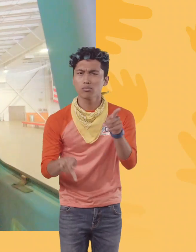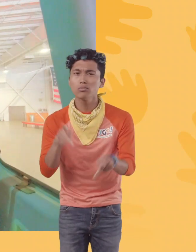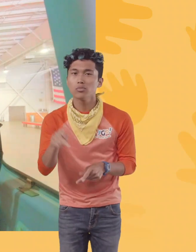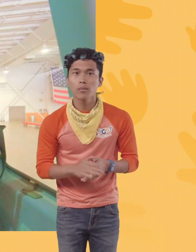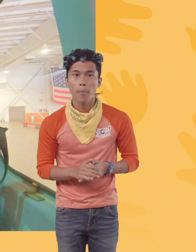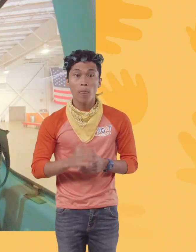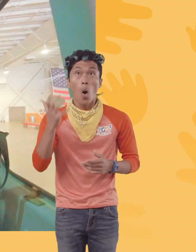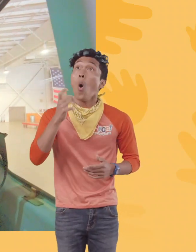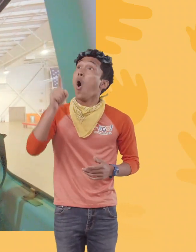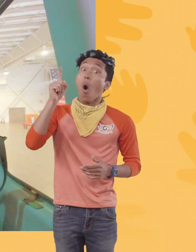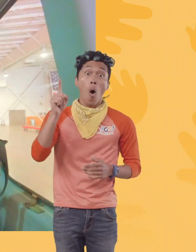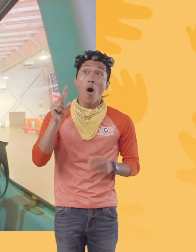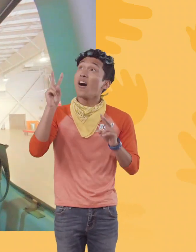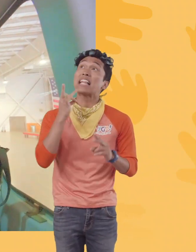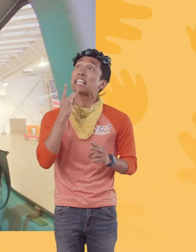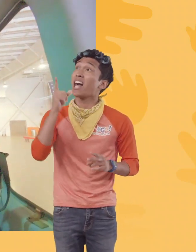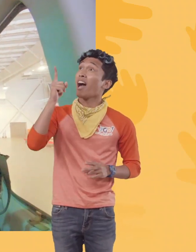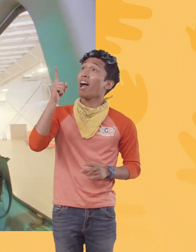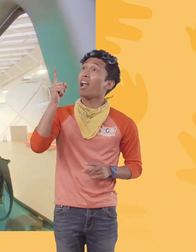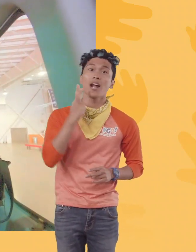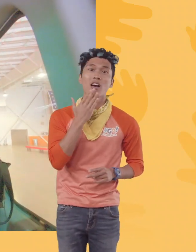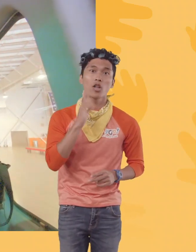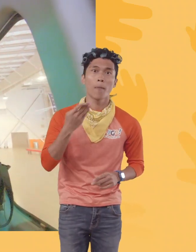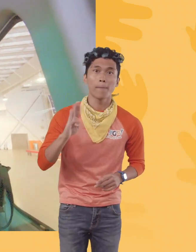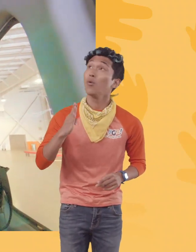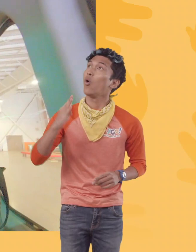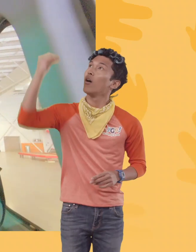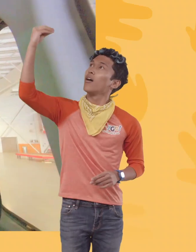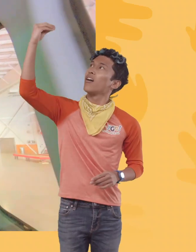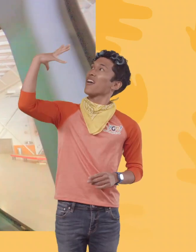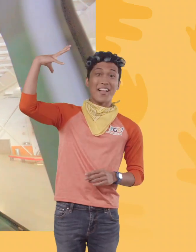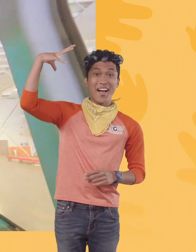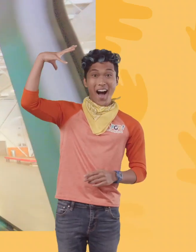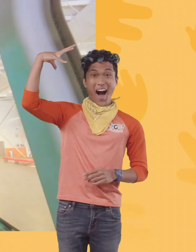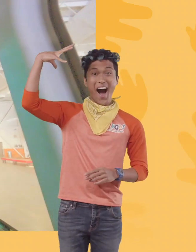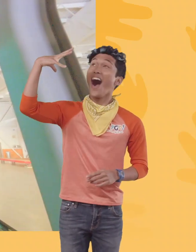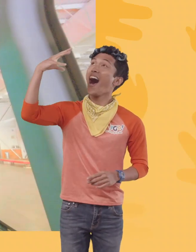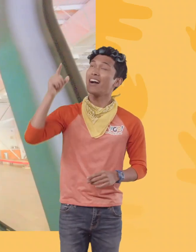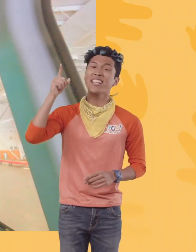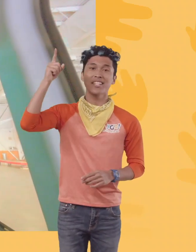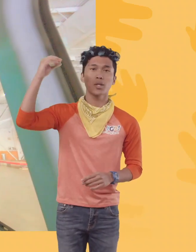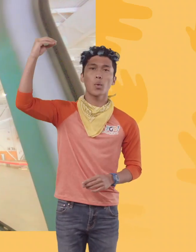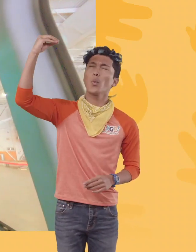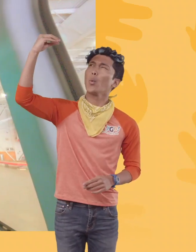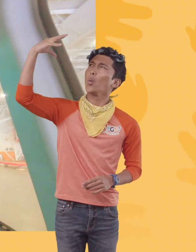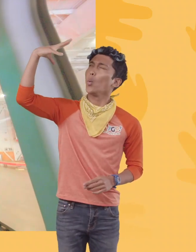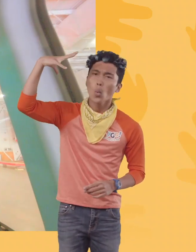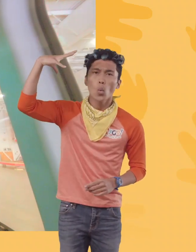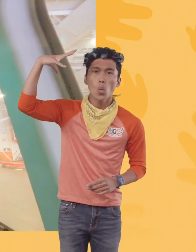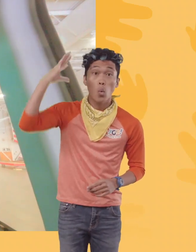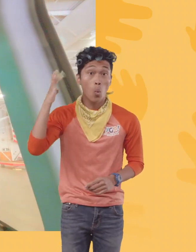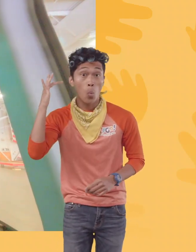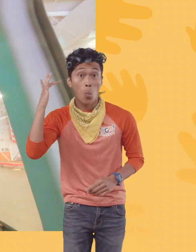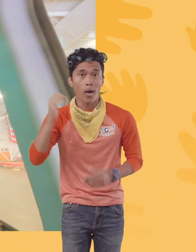this light. Ooh, it's the color blue and it's shining on my face. So these lights are really dim.